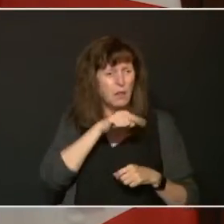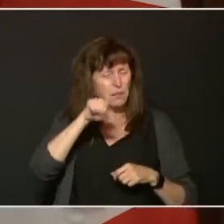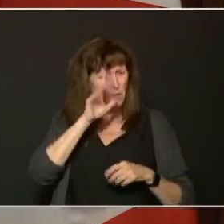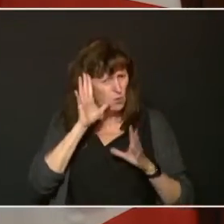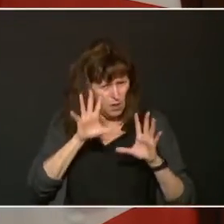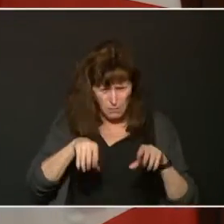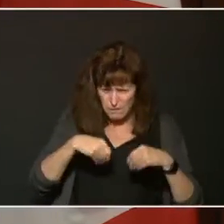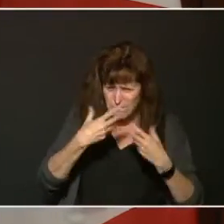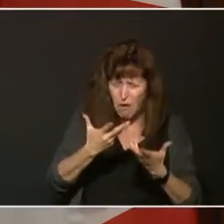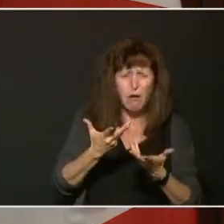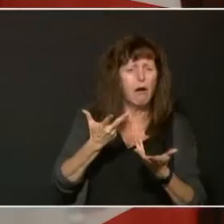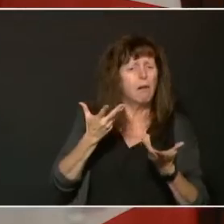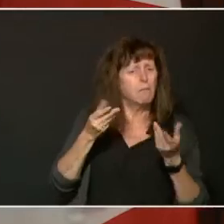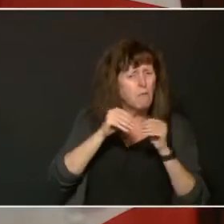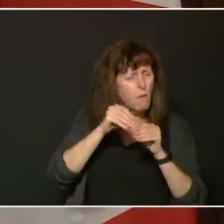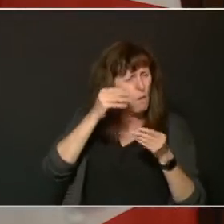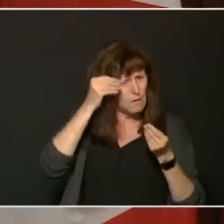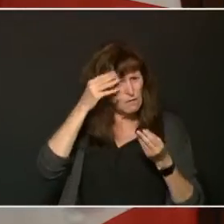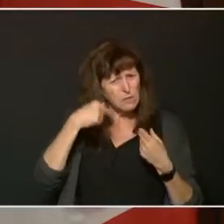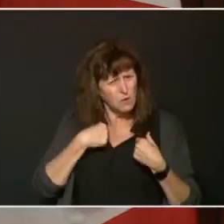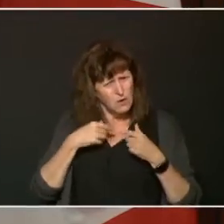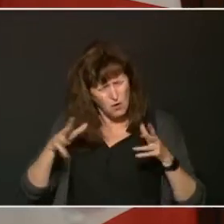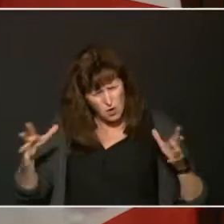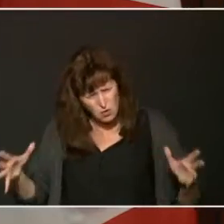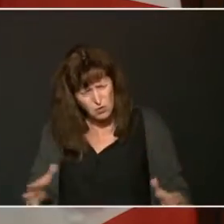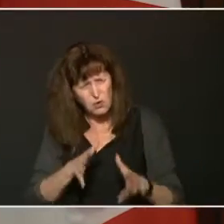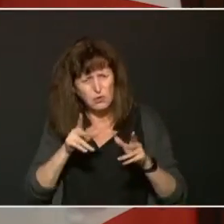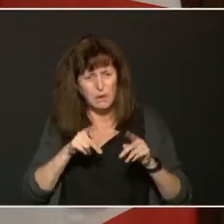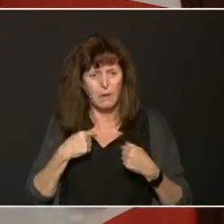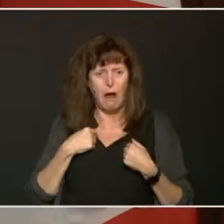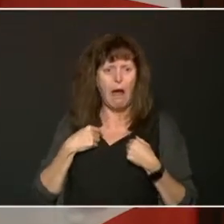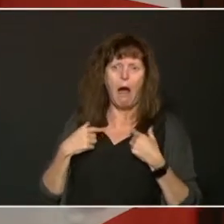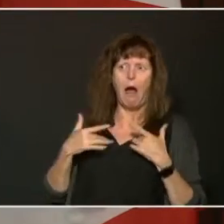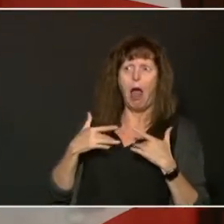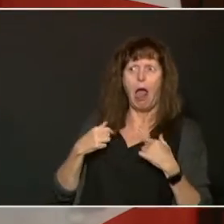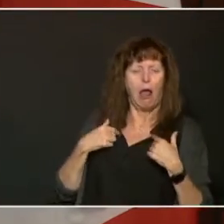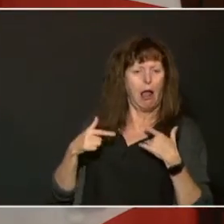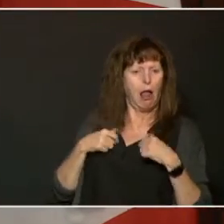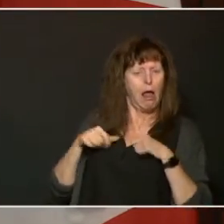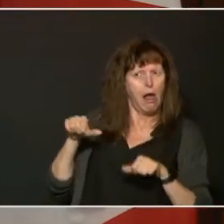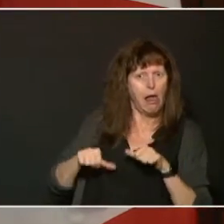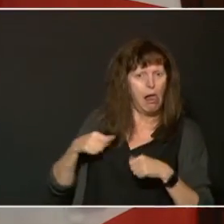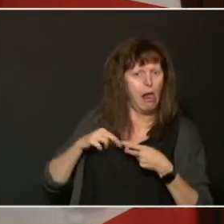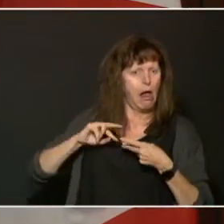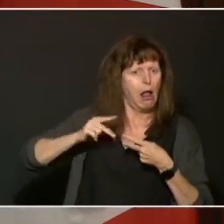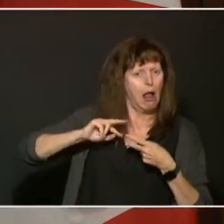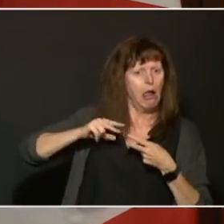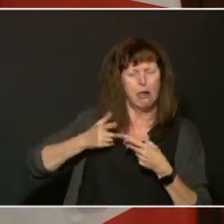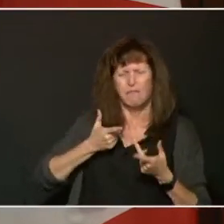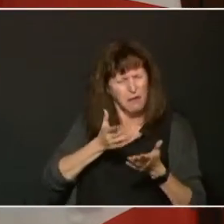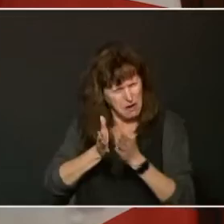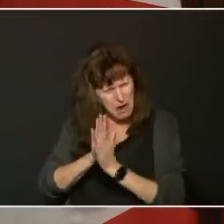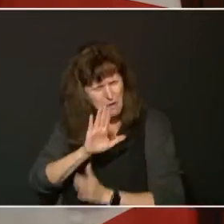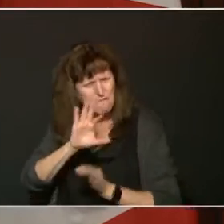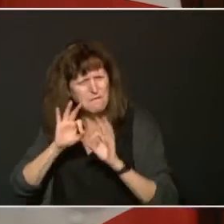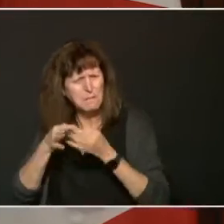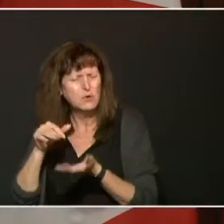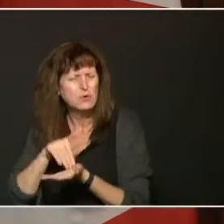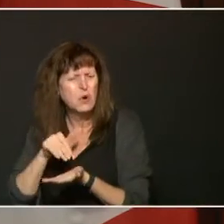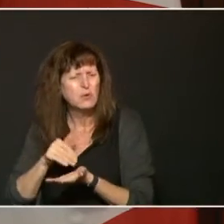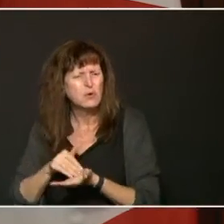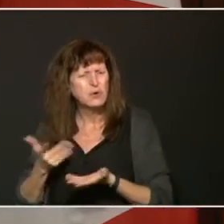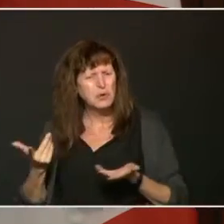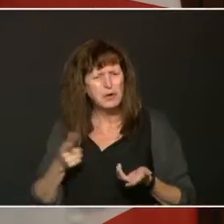encourage individuals who are concerned, who have any questions, talk to your physician, talk to your family doctor, talk to your